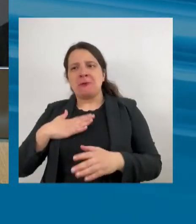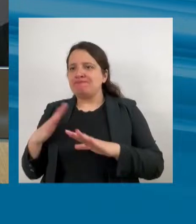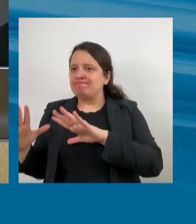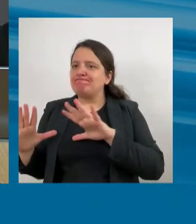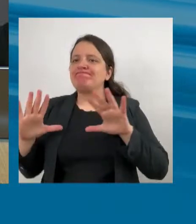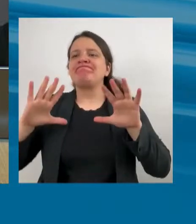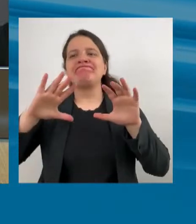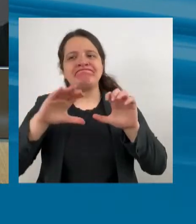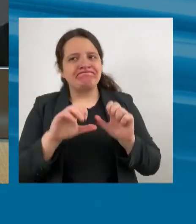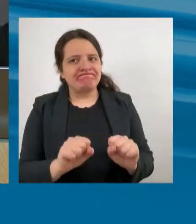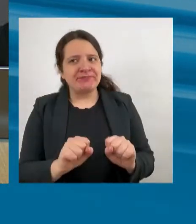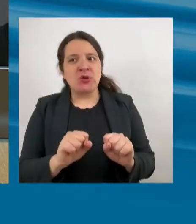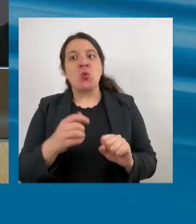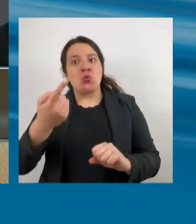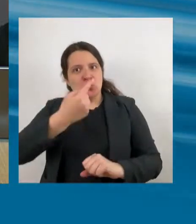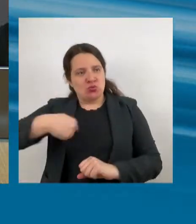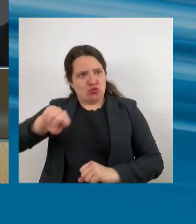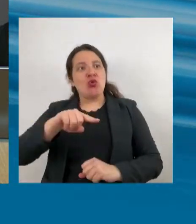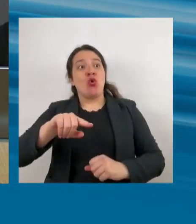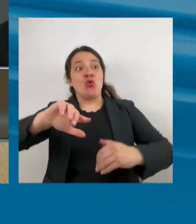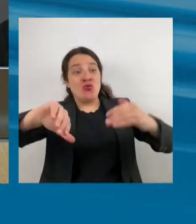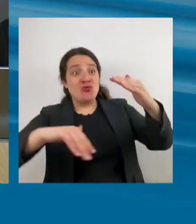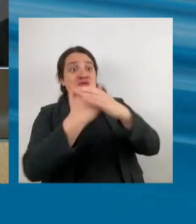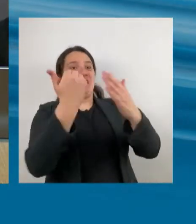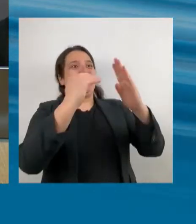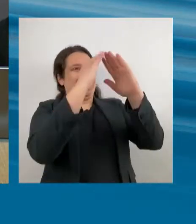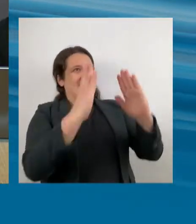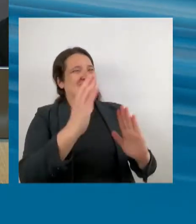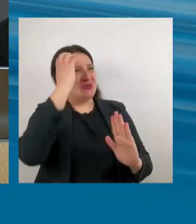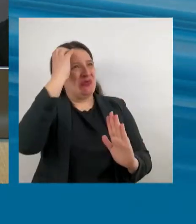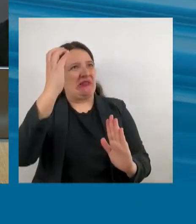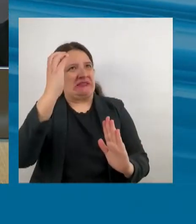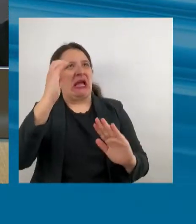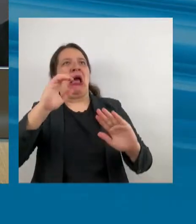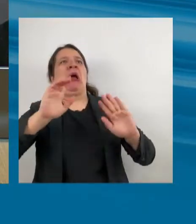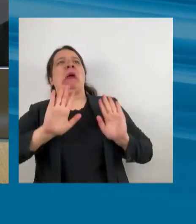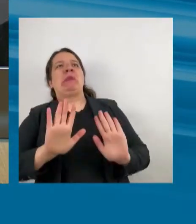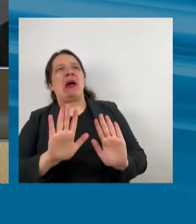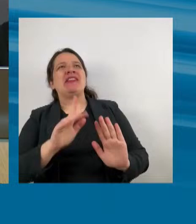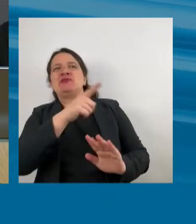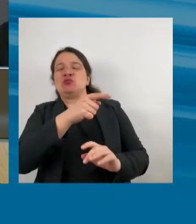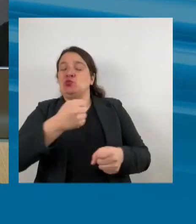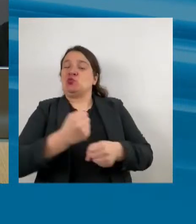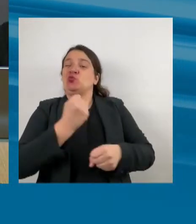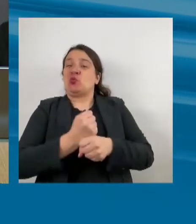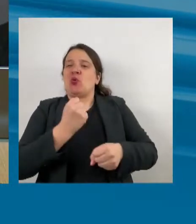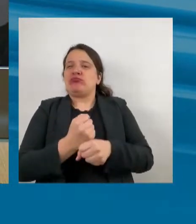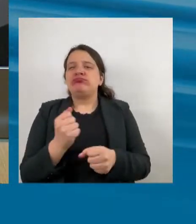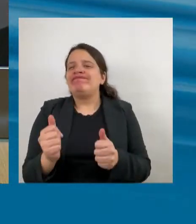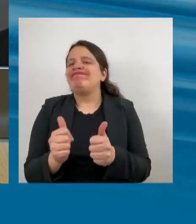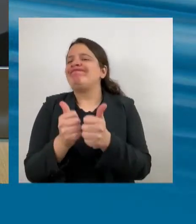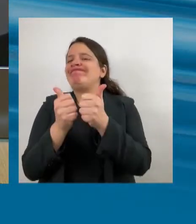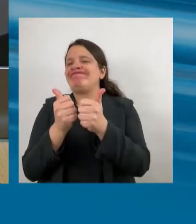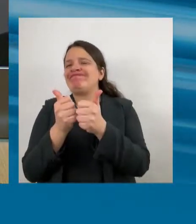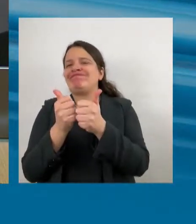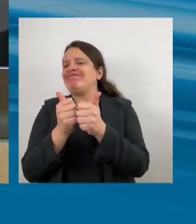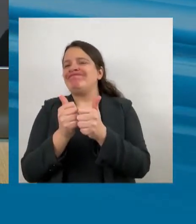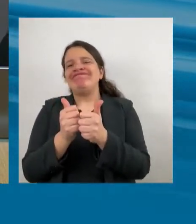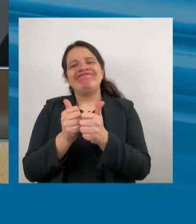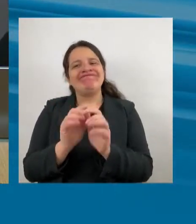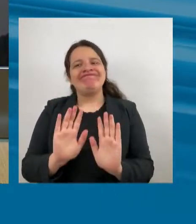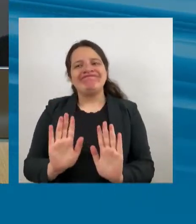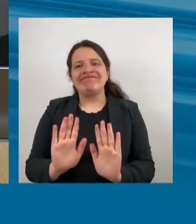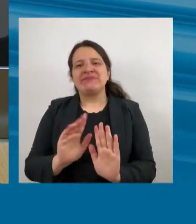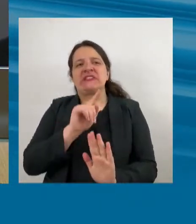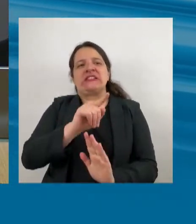function. And the reliance then on building social policies through some of these institutions is going to be counterproductive because they